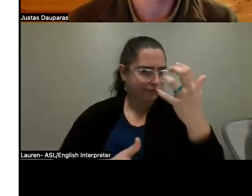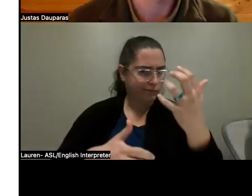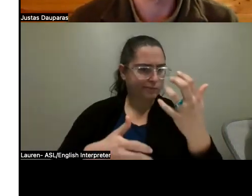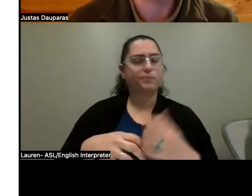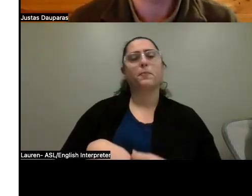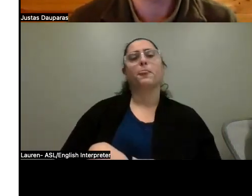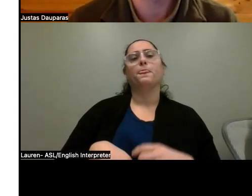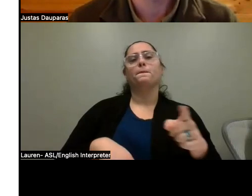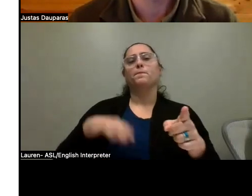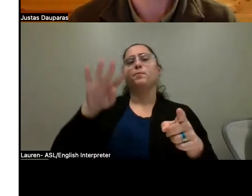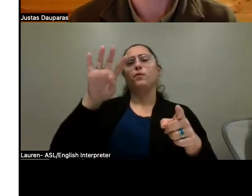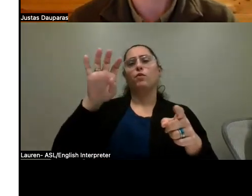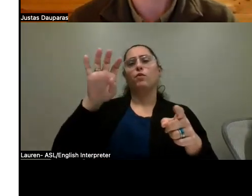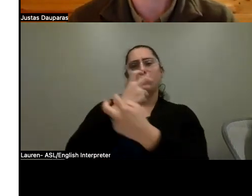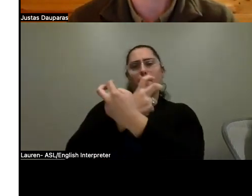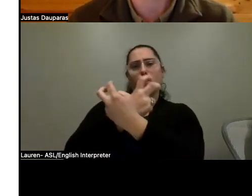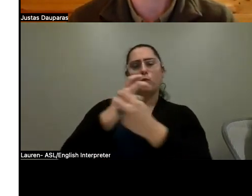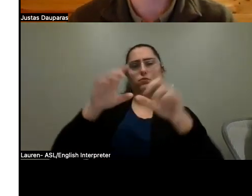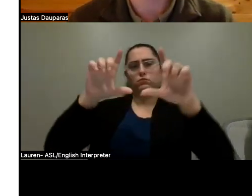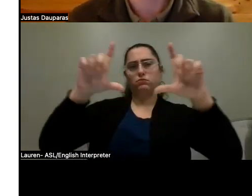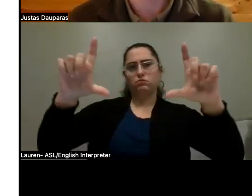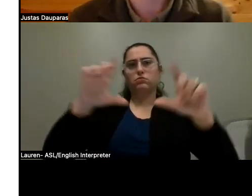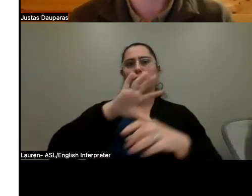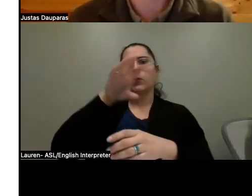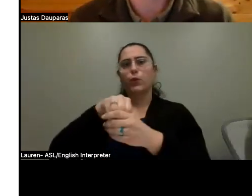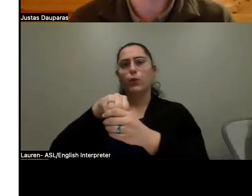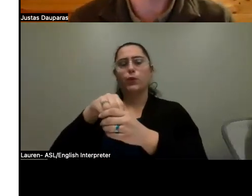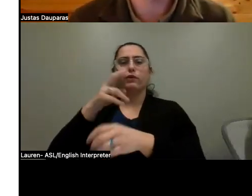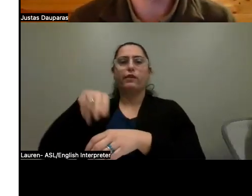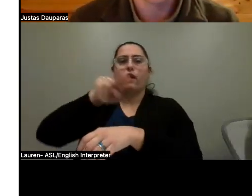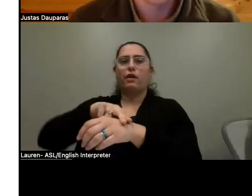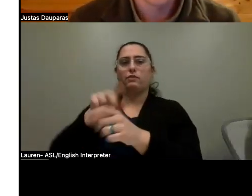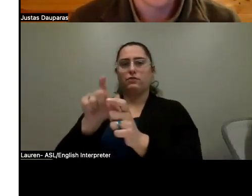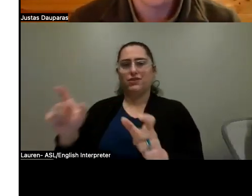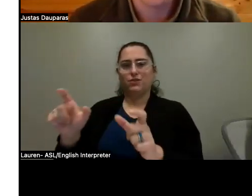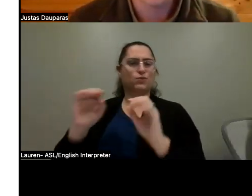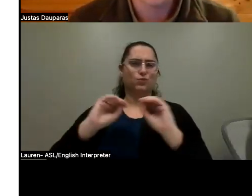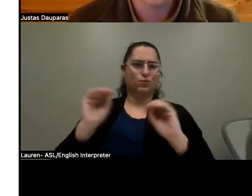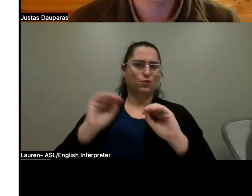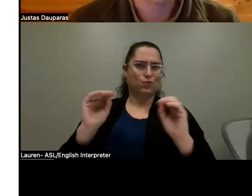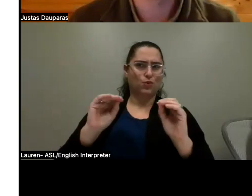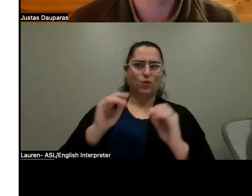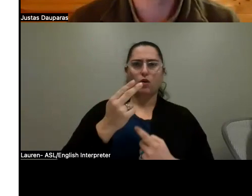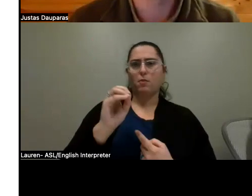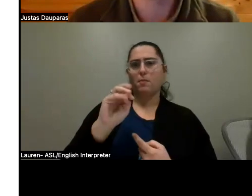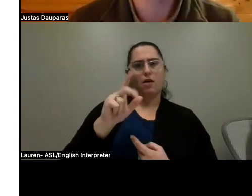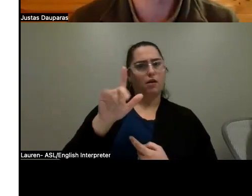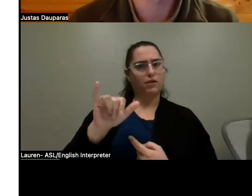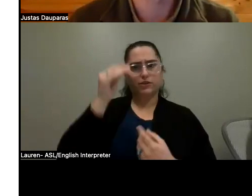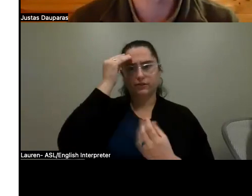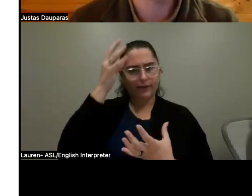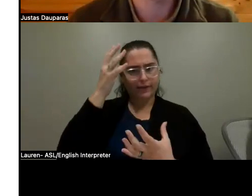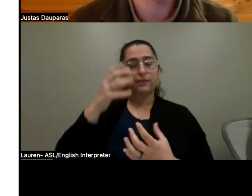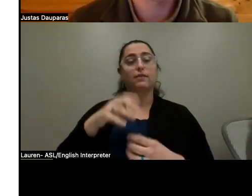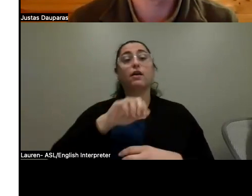backbones, protein backbones, and take the native sequences without any homology data, the AlphaFold matching between the